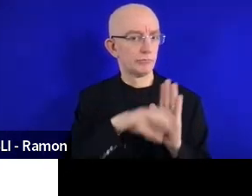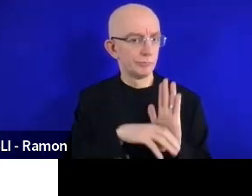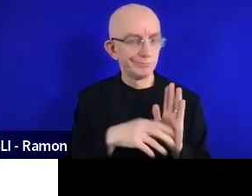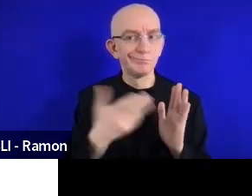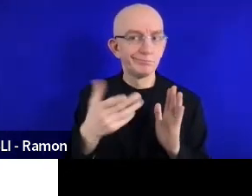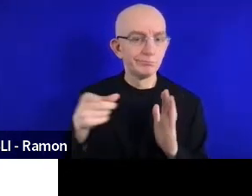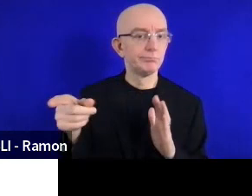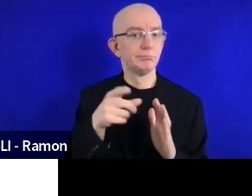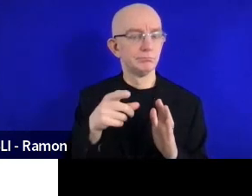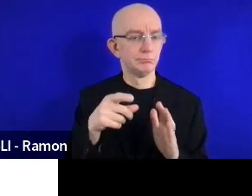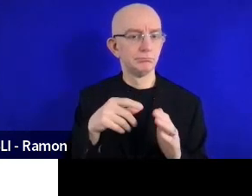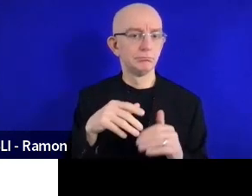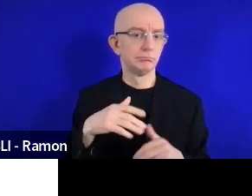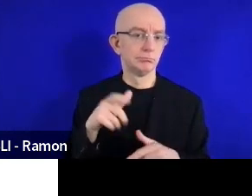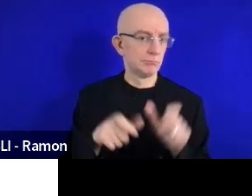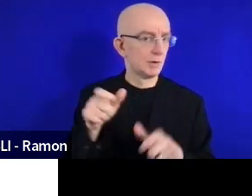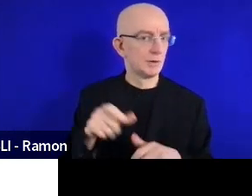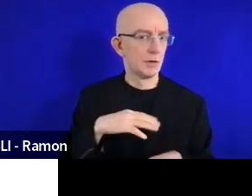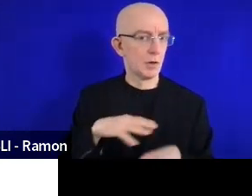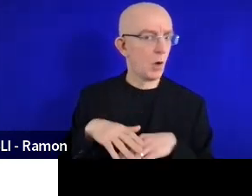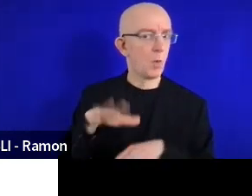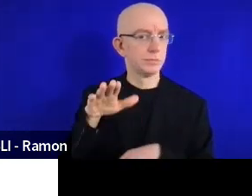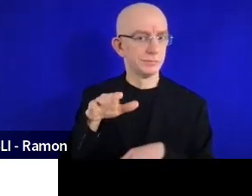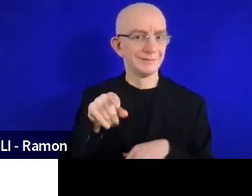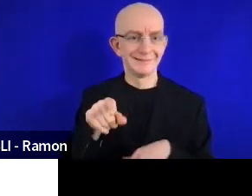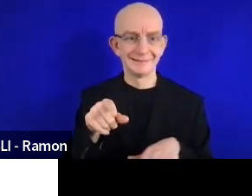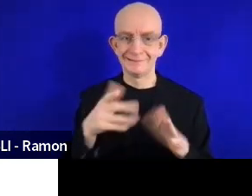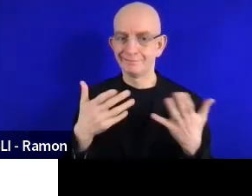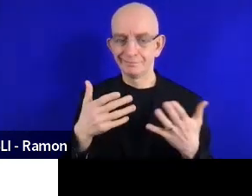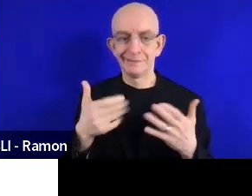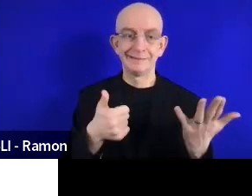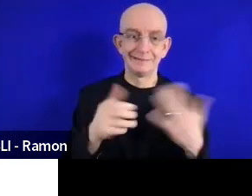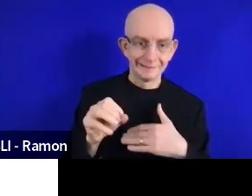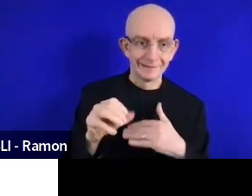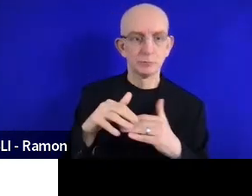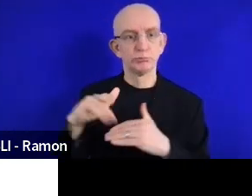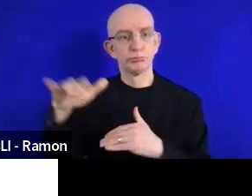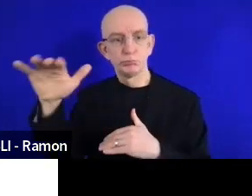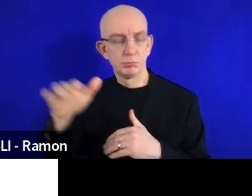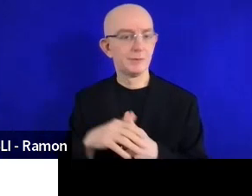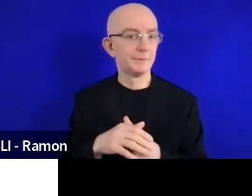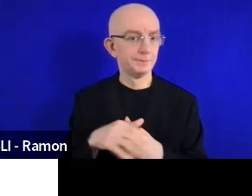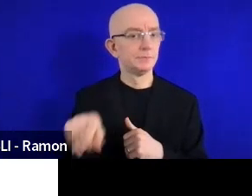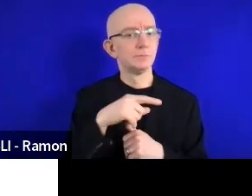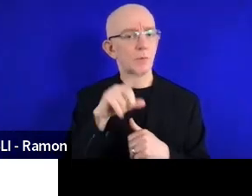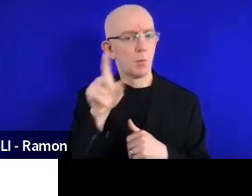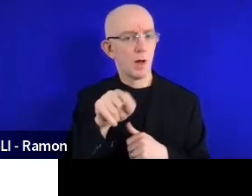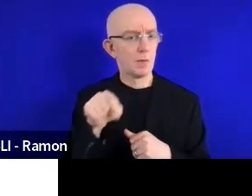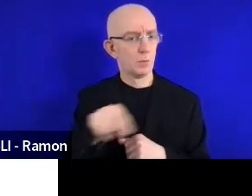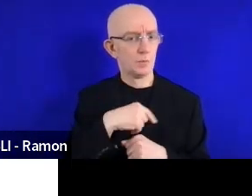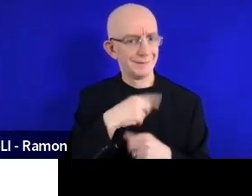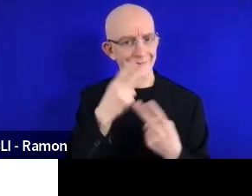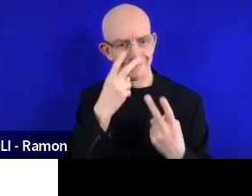When the program was evaluated, it was found to be doing very well, and a decision was made to roll out